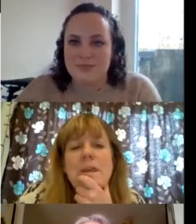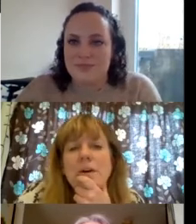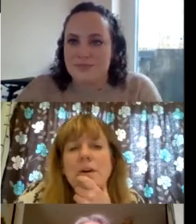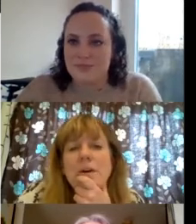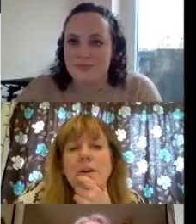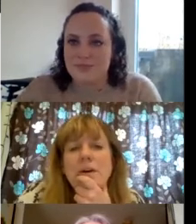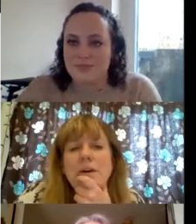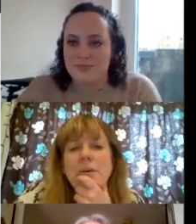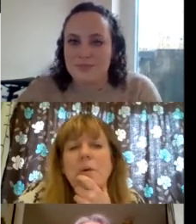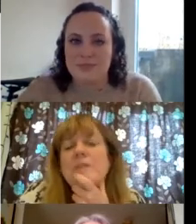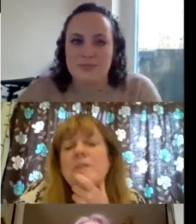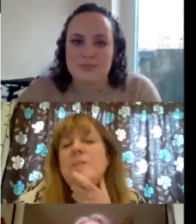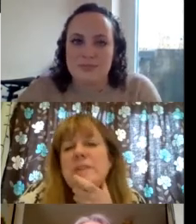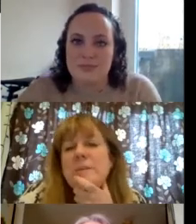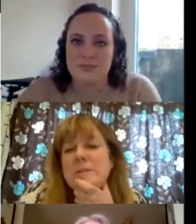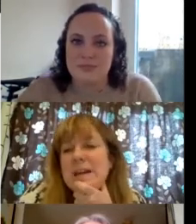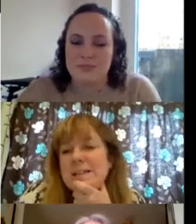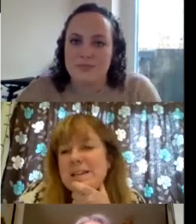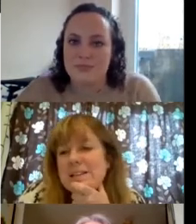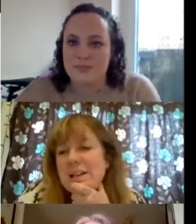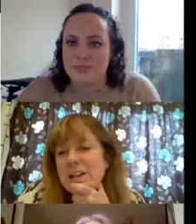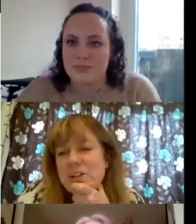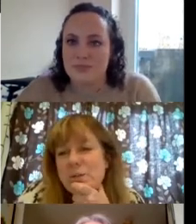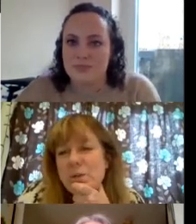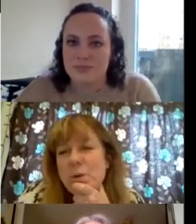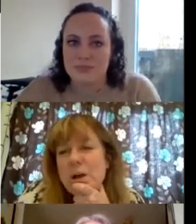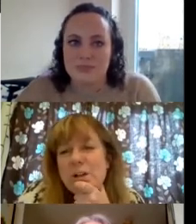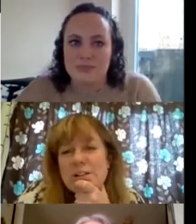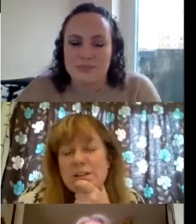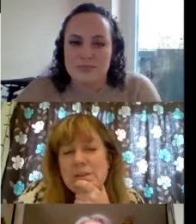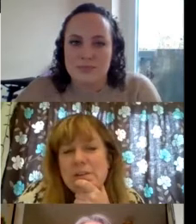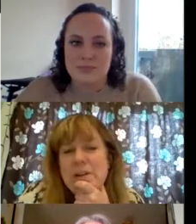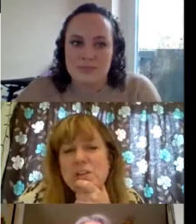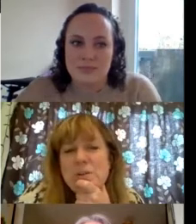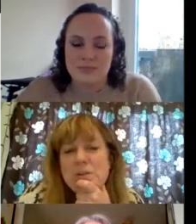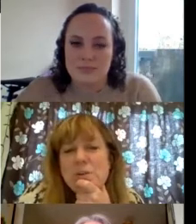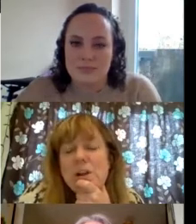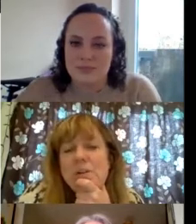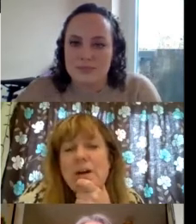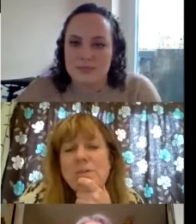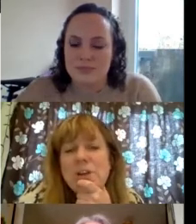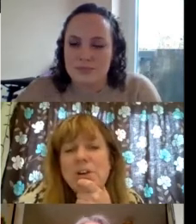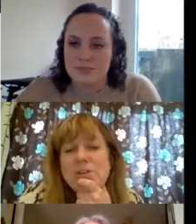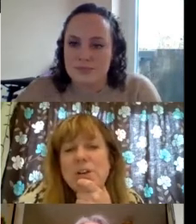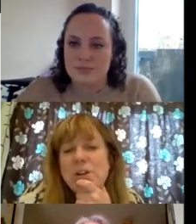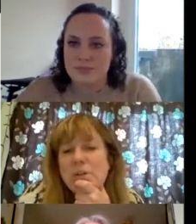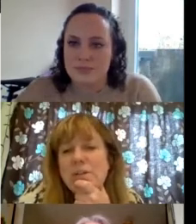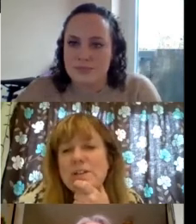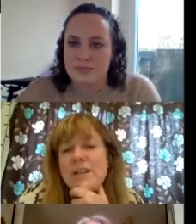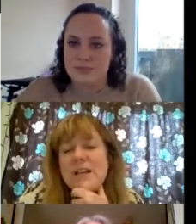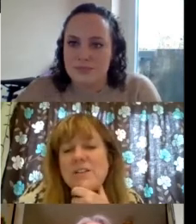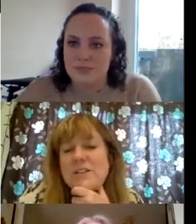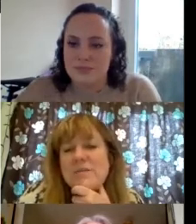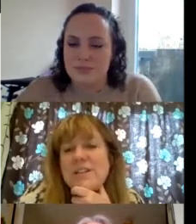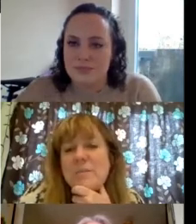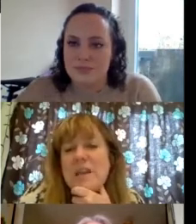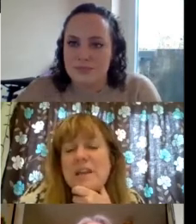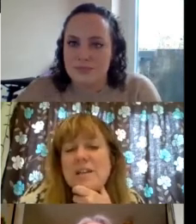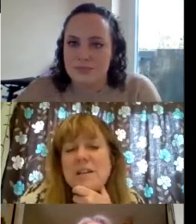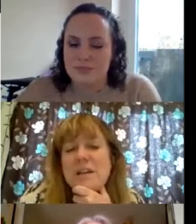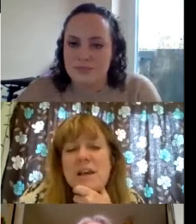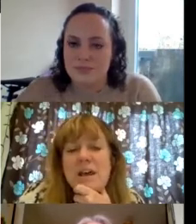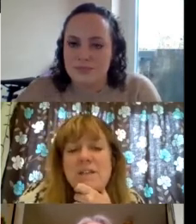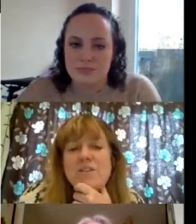So what is the museum space and its collection for? Well, as I mentioned before, around the country, a lot of these collections have